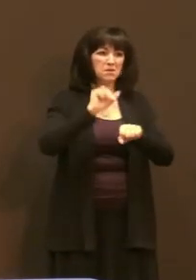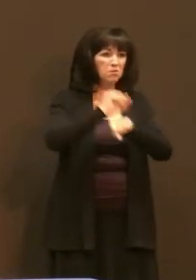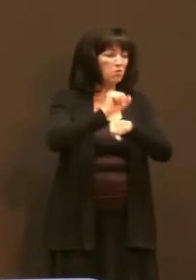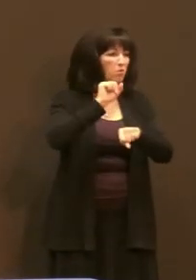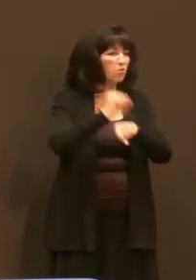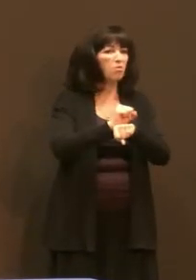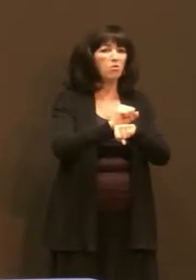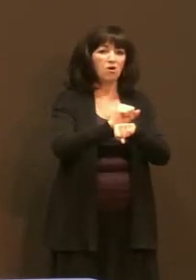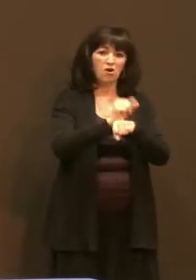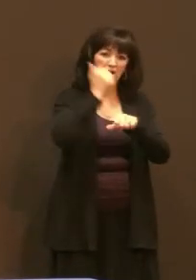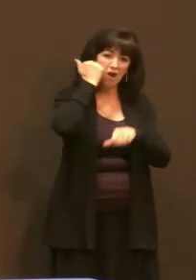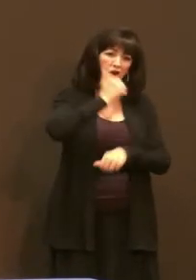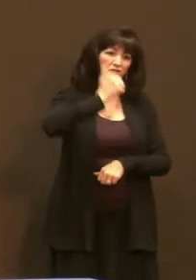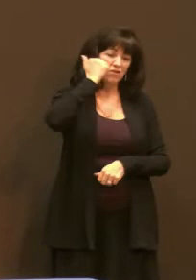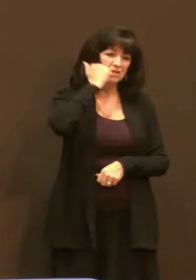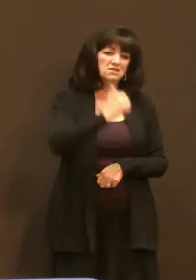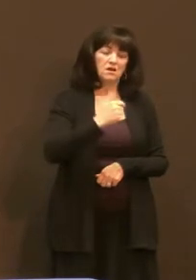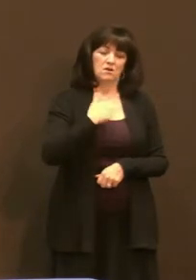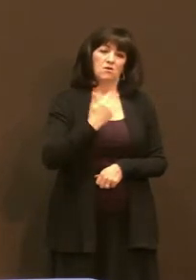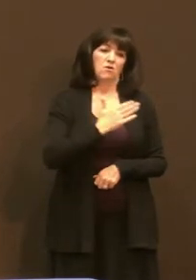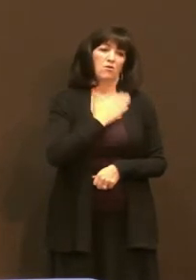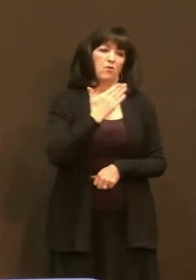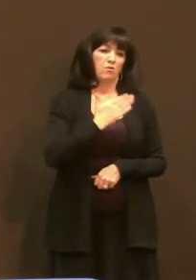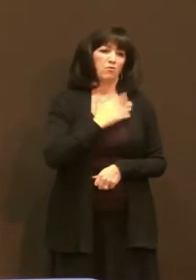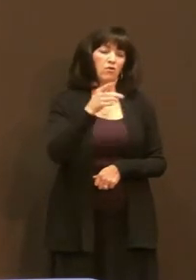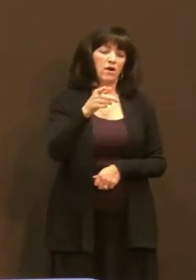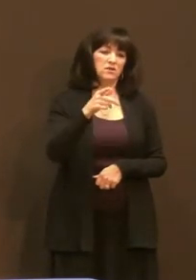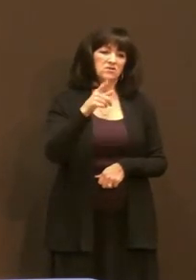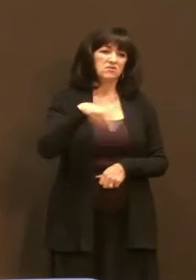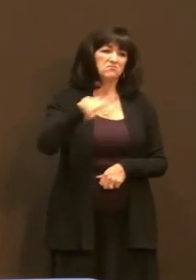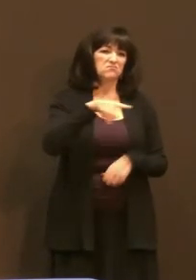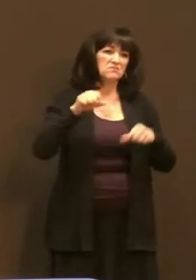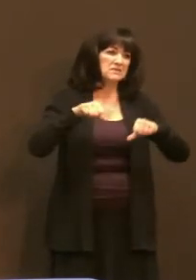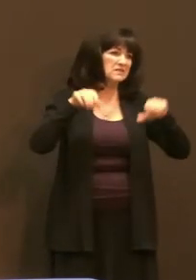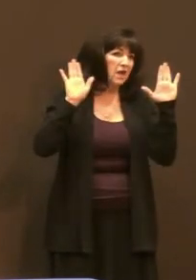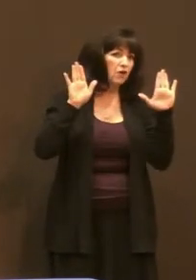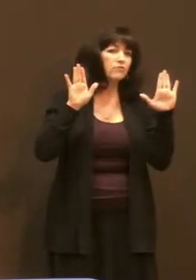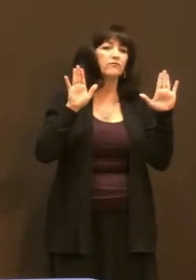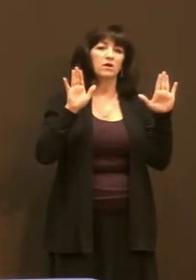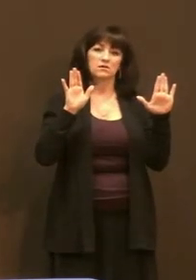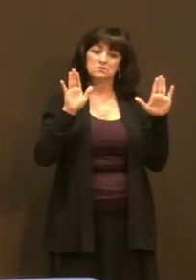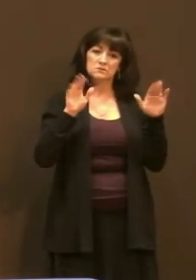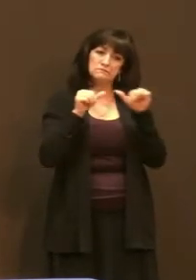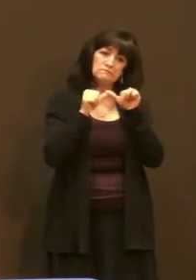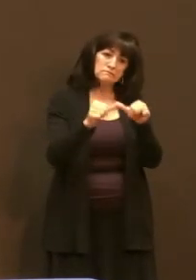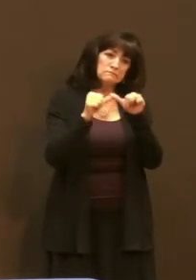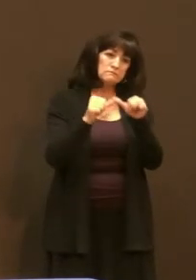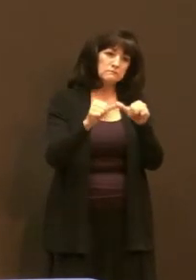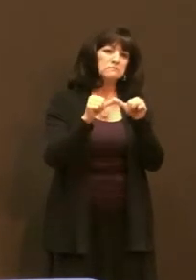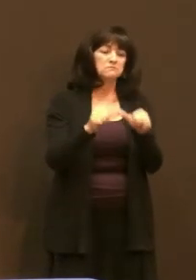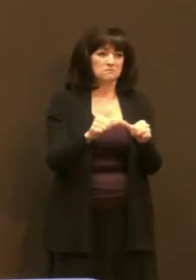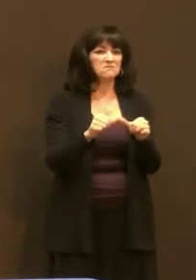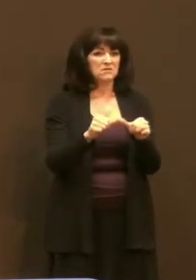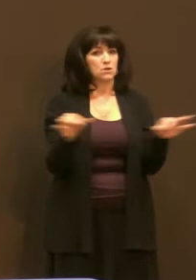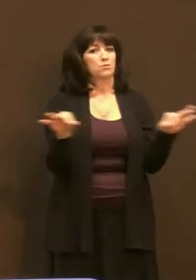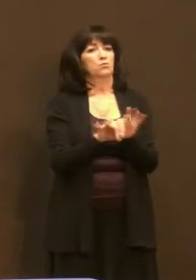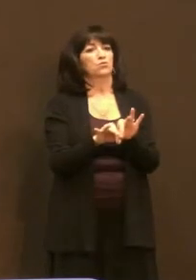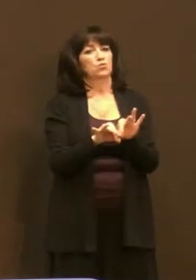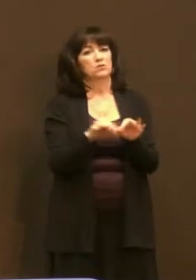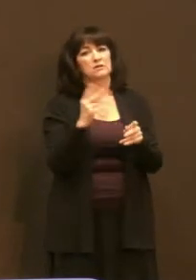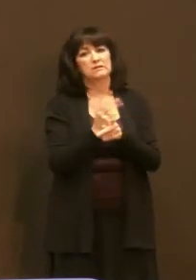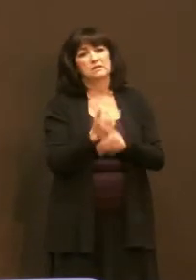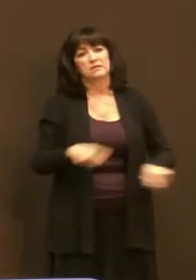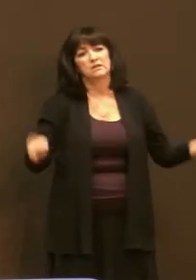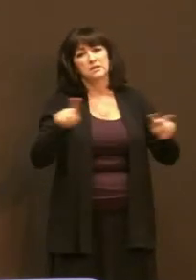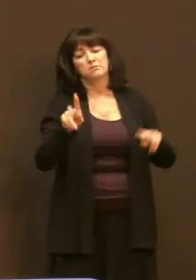are doing a tremendous job, and we appreciate the sacrifices they are making to keep each of us safe. We're going to walk through a